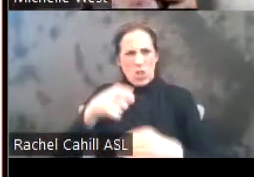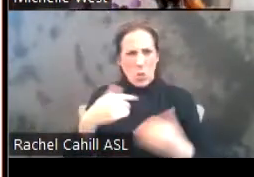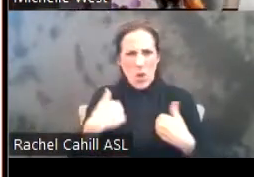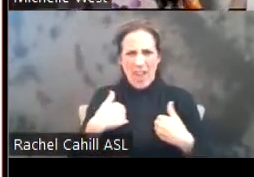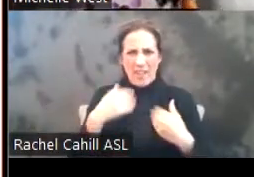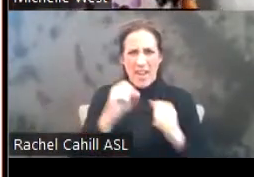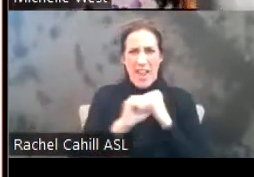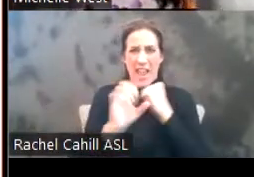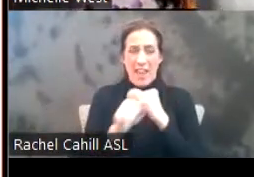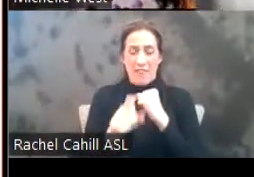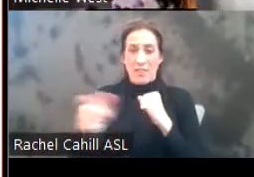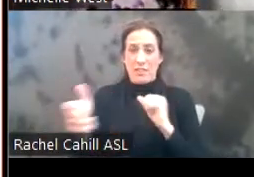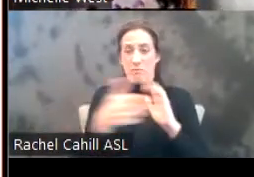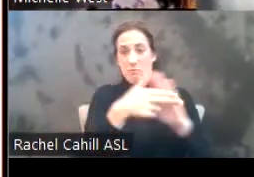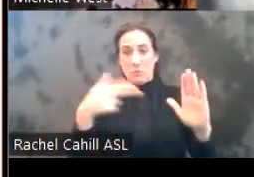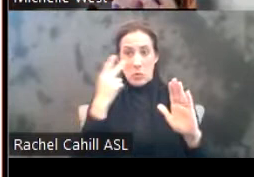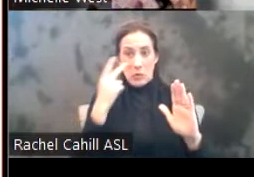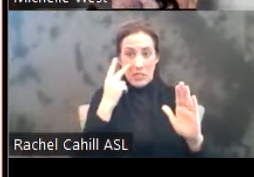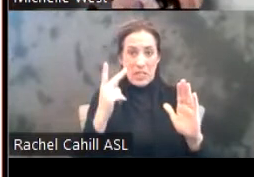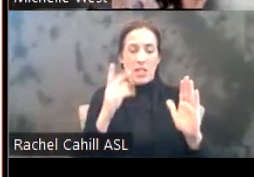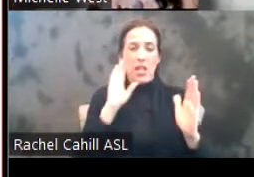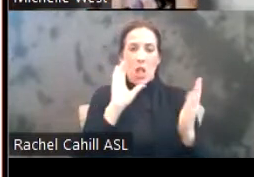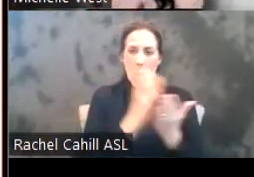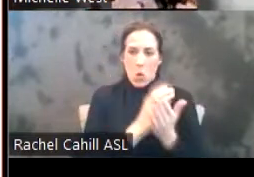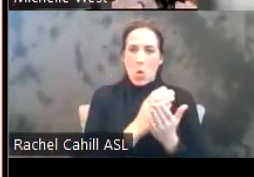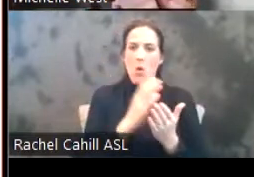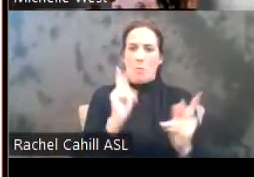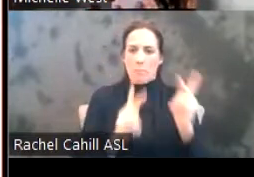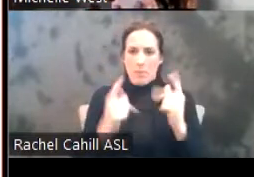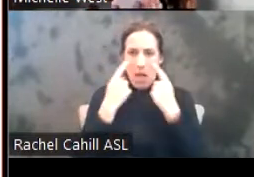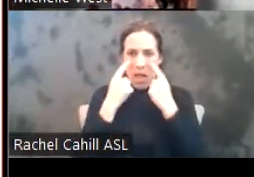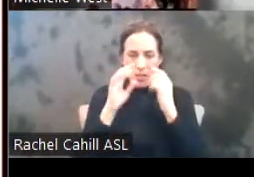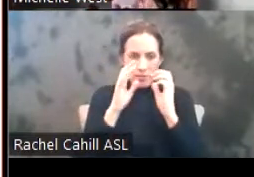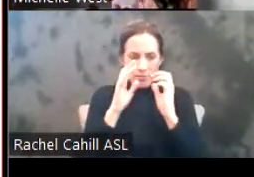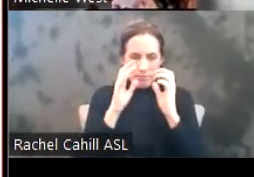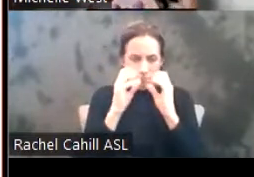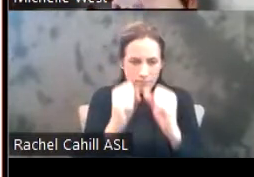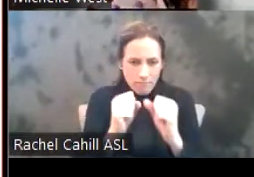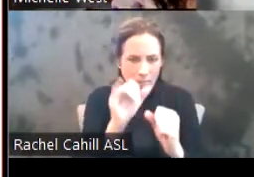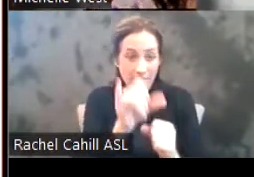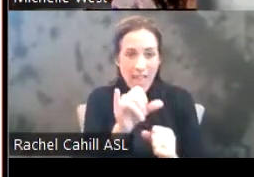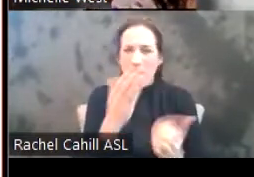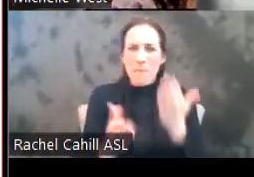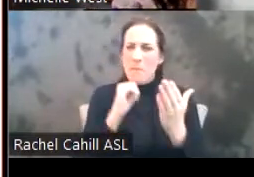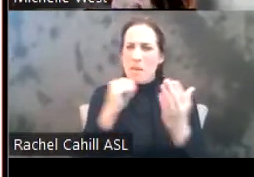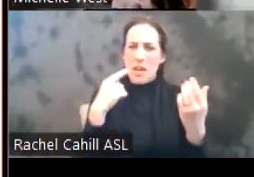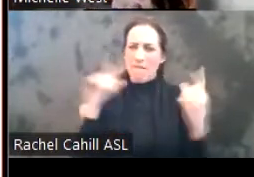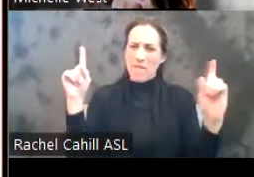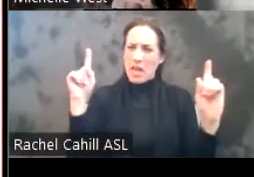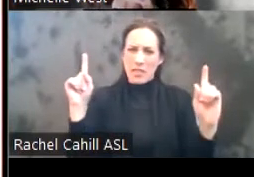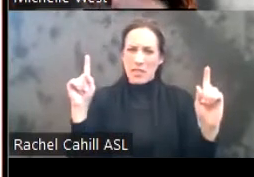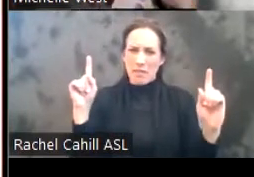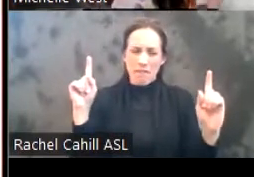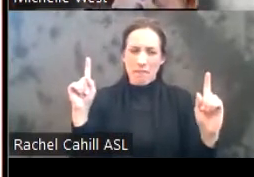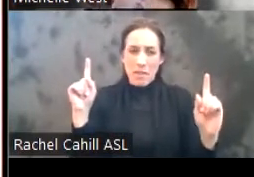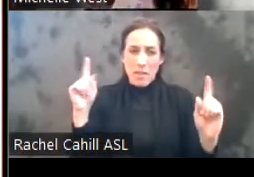and you see your logo as the primary thing that people's eyes go to, then it may not be that effective because they